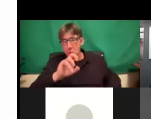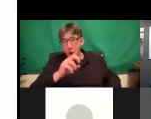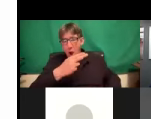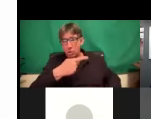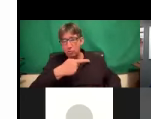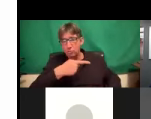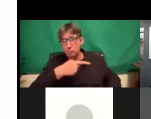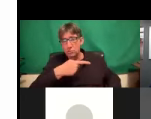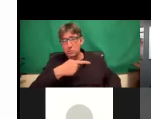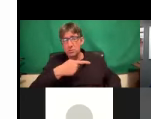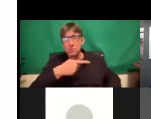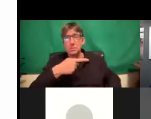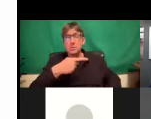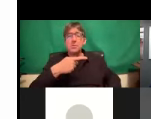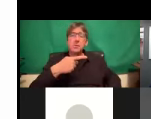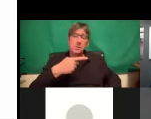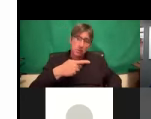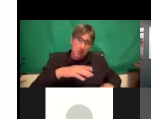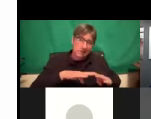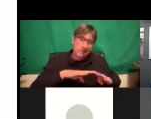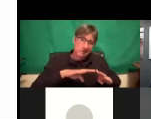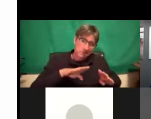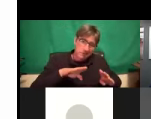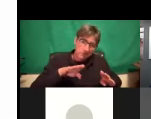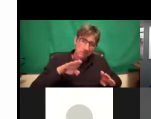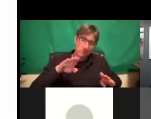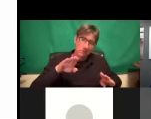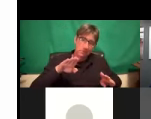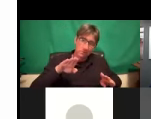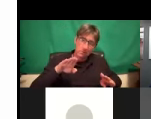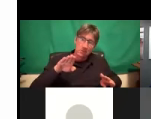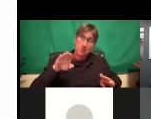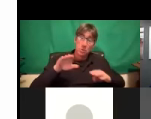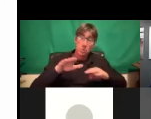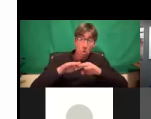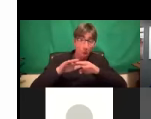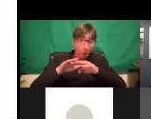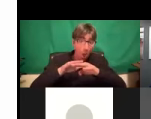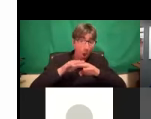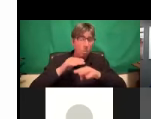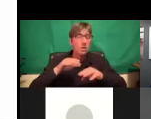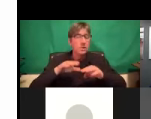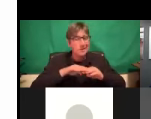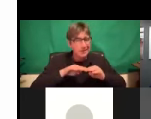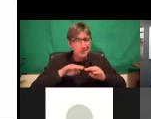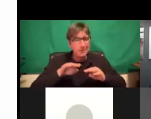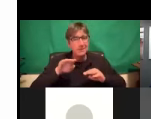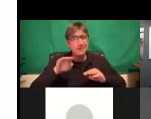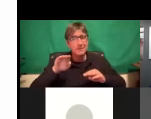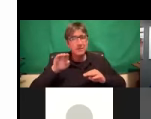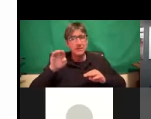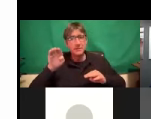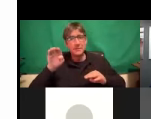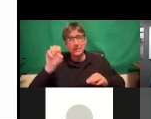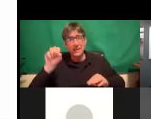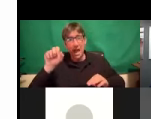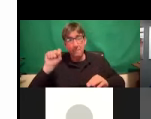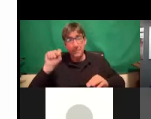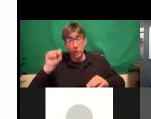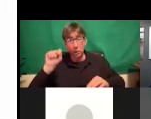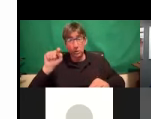has slowly been rebuilding and restoring, essentially since through September of